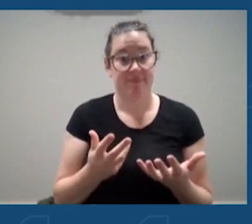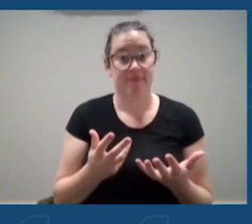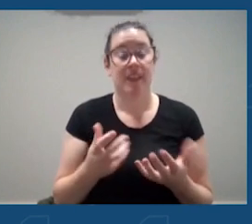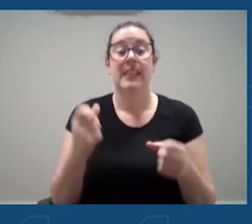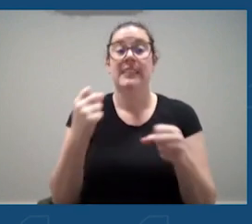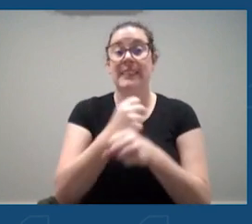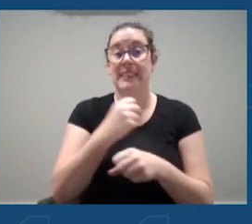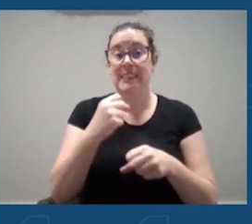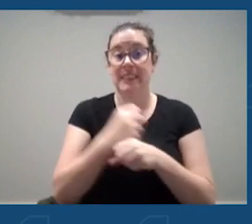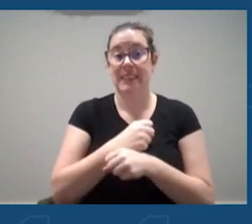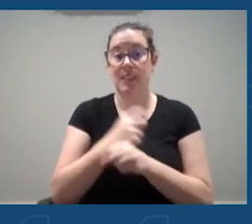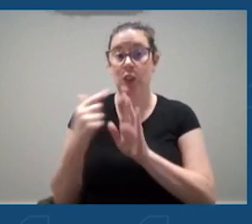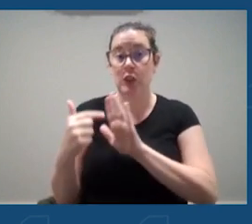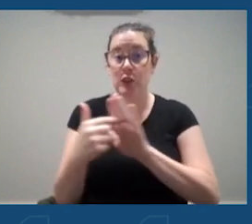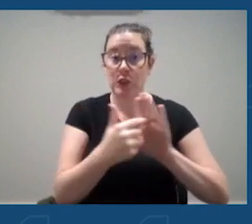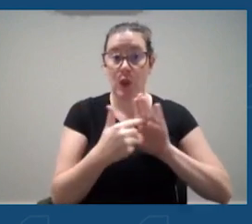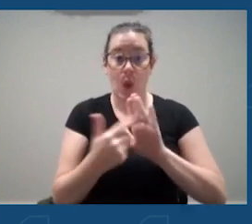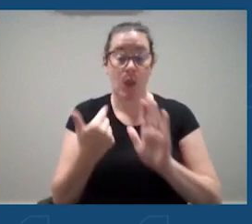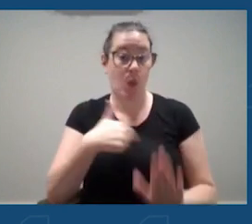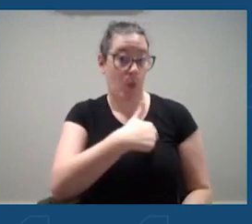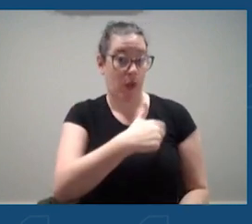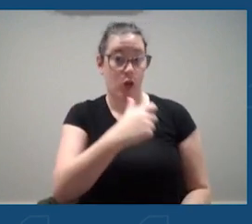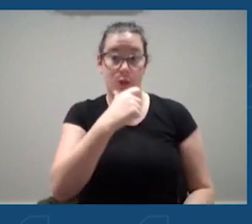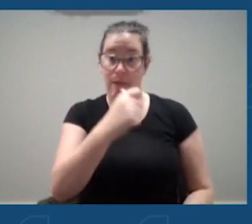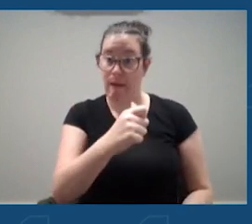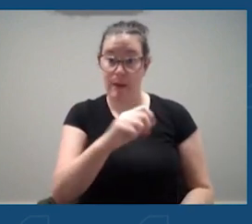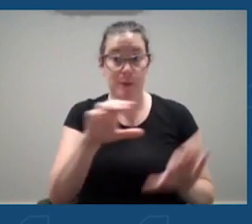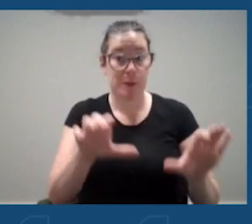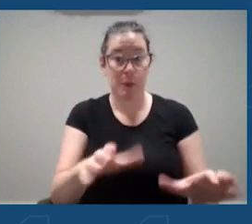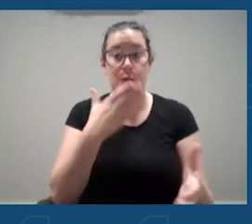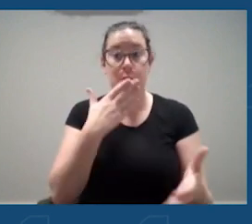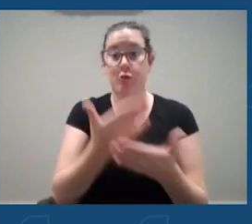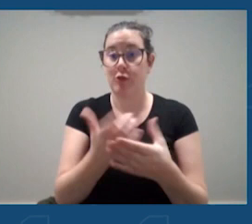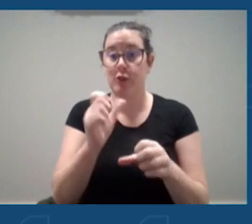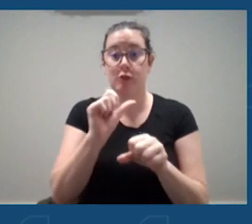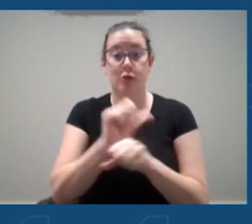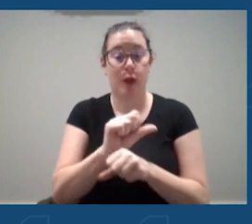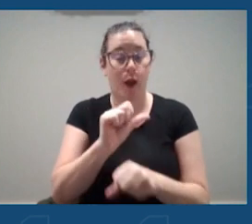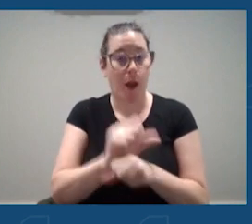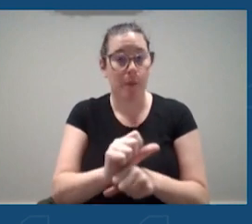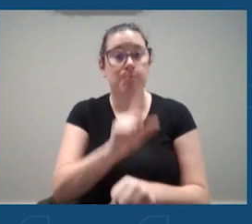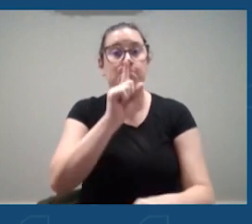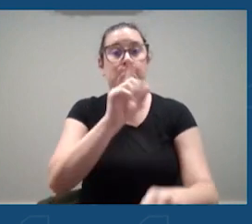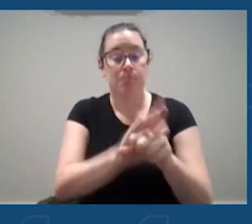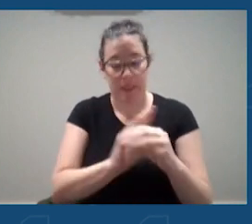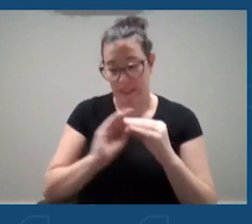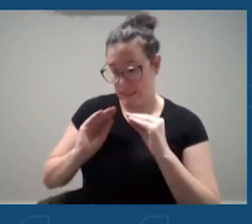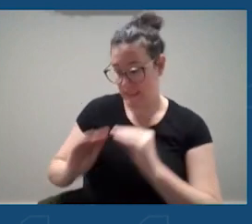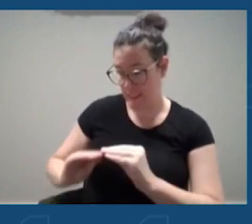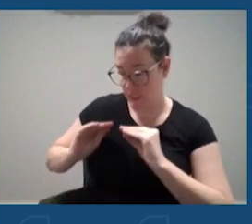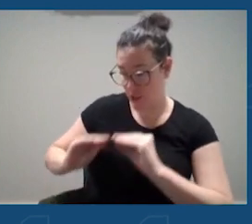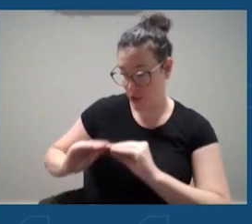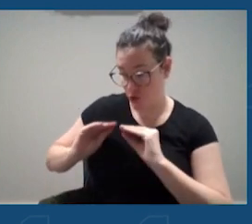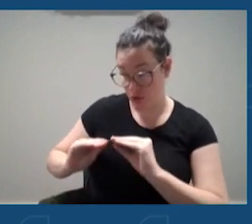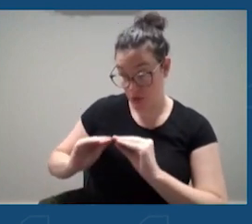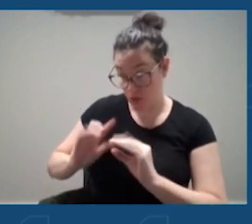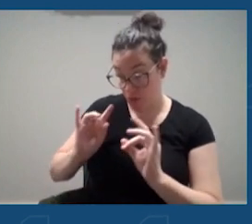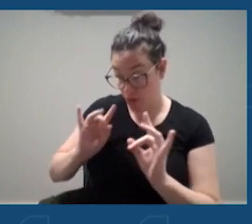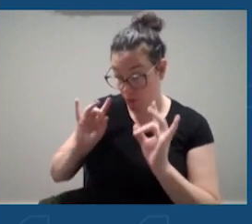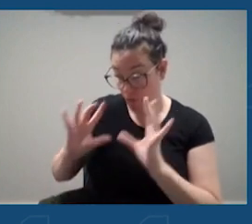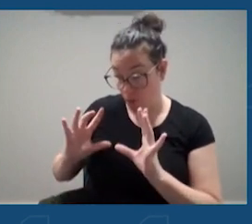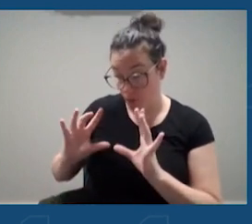statistics show that we are not doing a very good job of teaching our kids about the atrocious